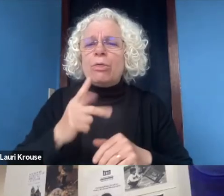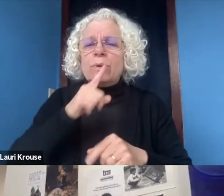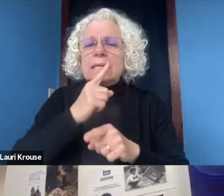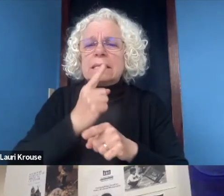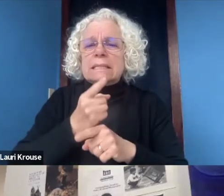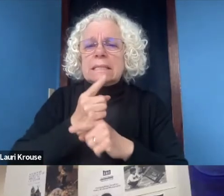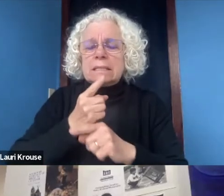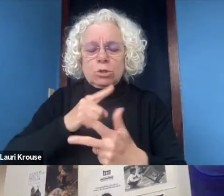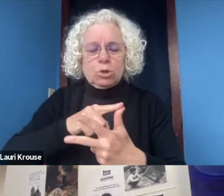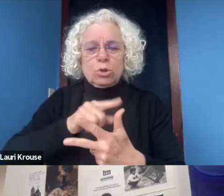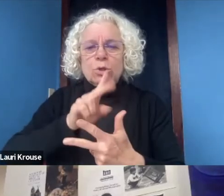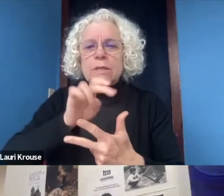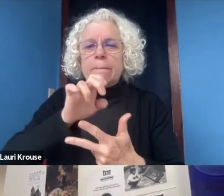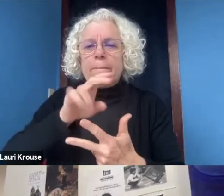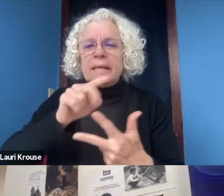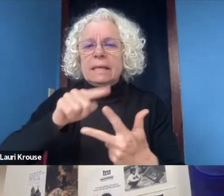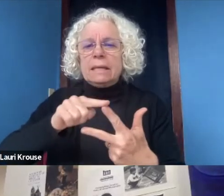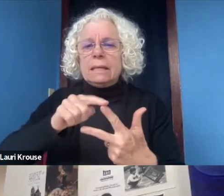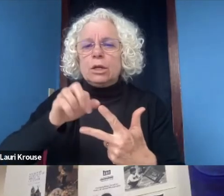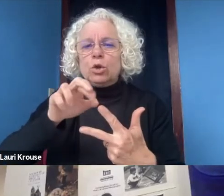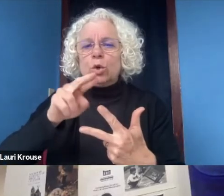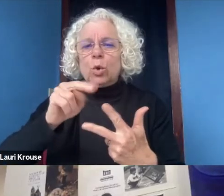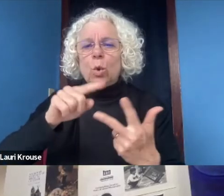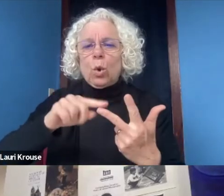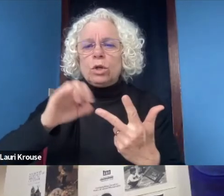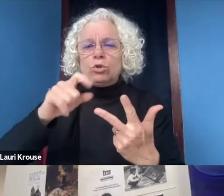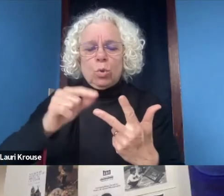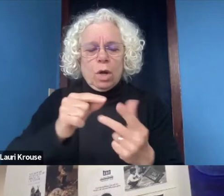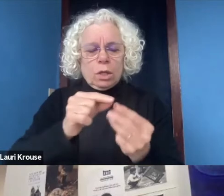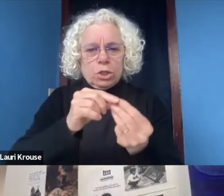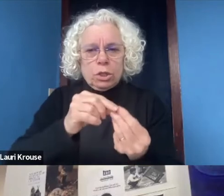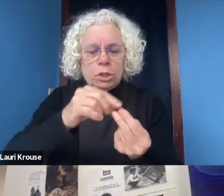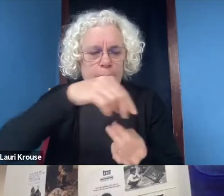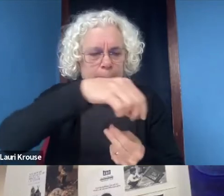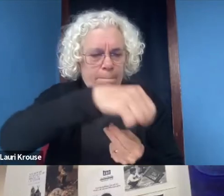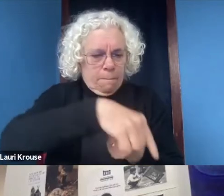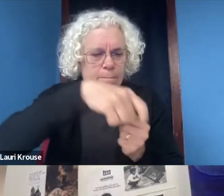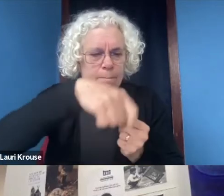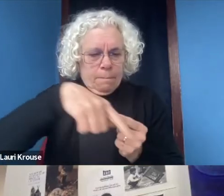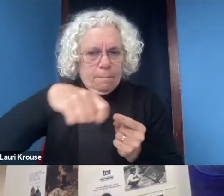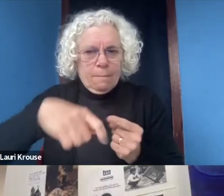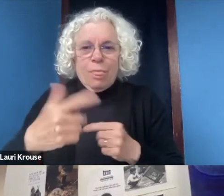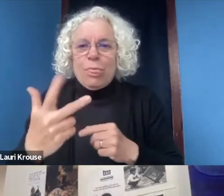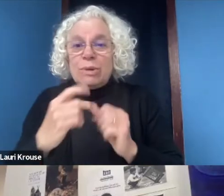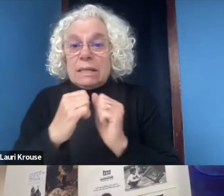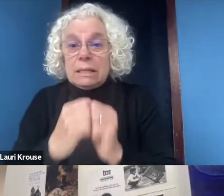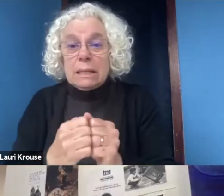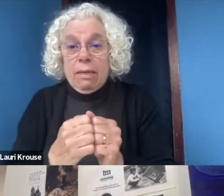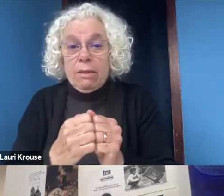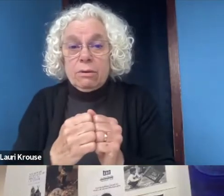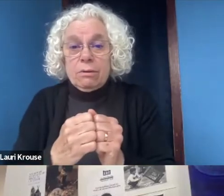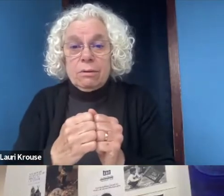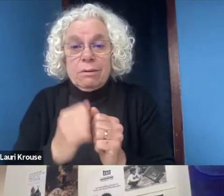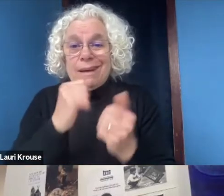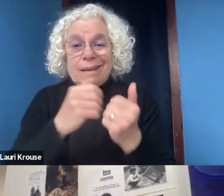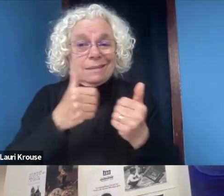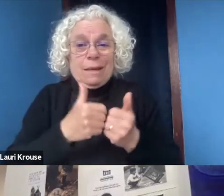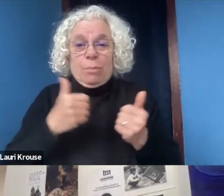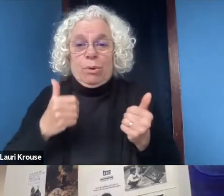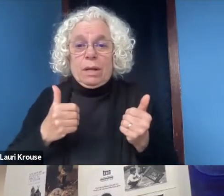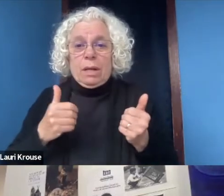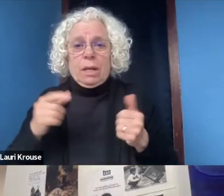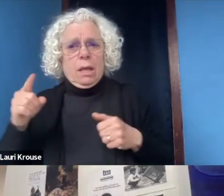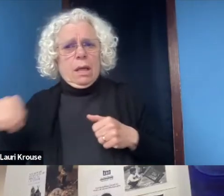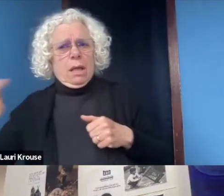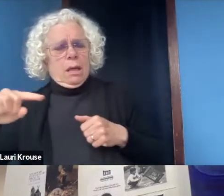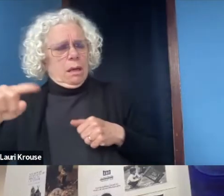and squash, and growing them together. And those vegetables they had never